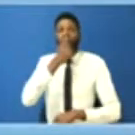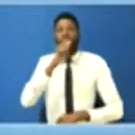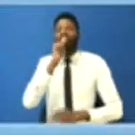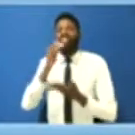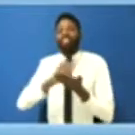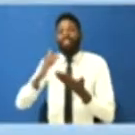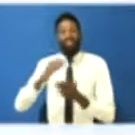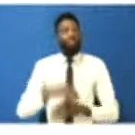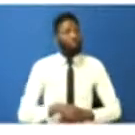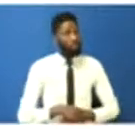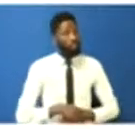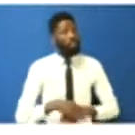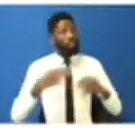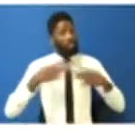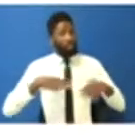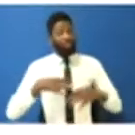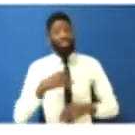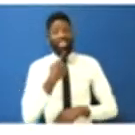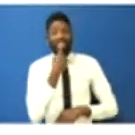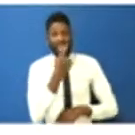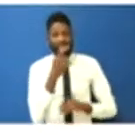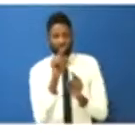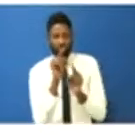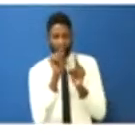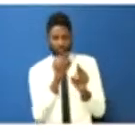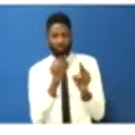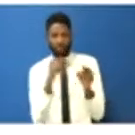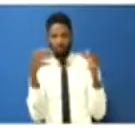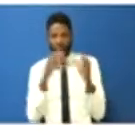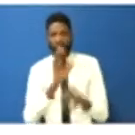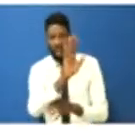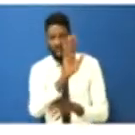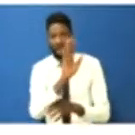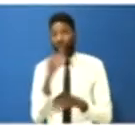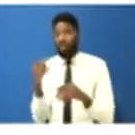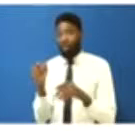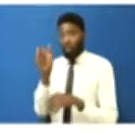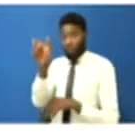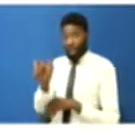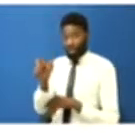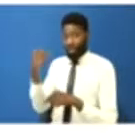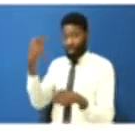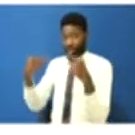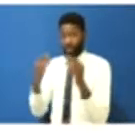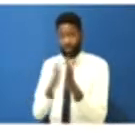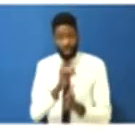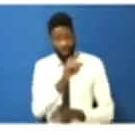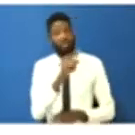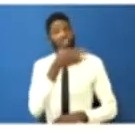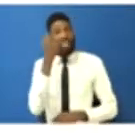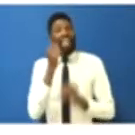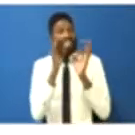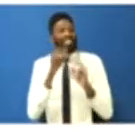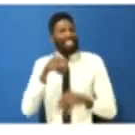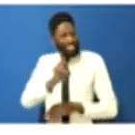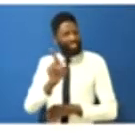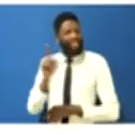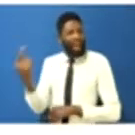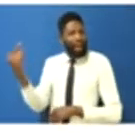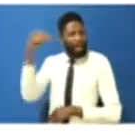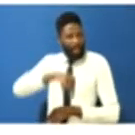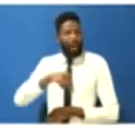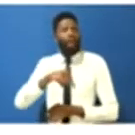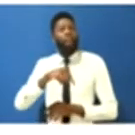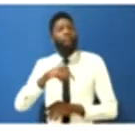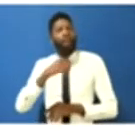it has been the accusation leveled against your side by your competitor would have been great to have him here to respond to the question